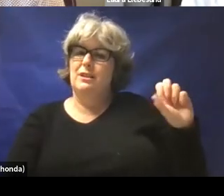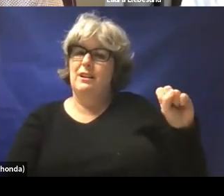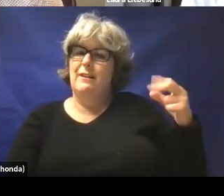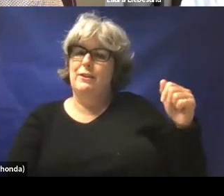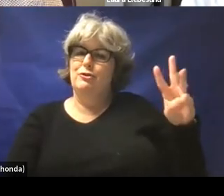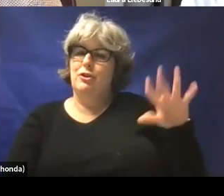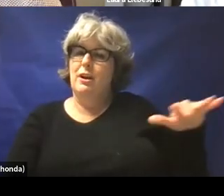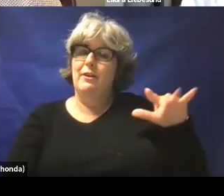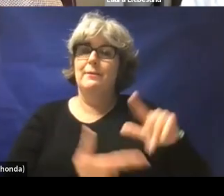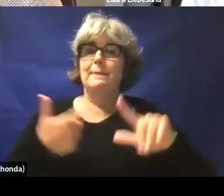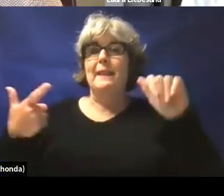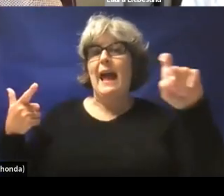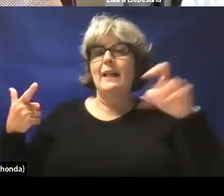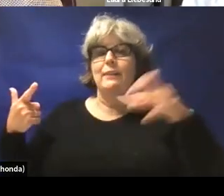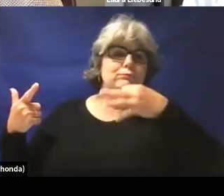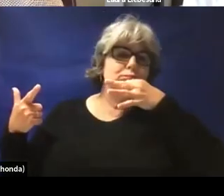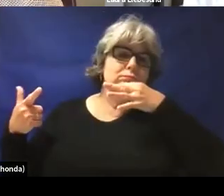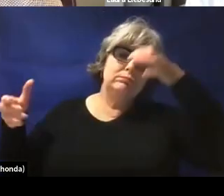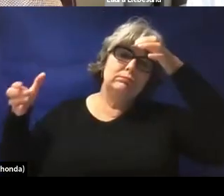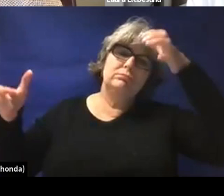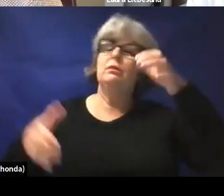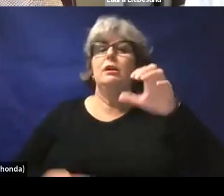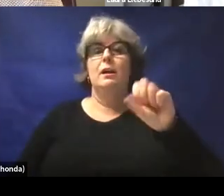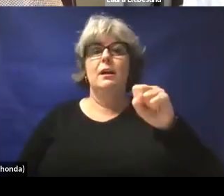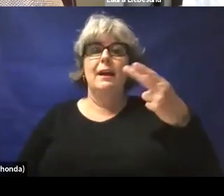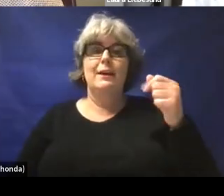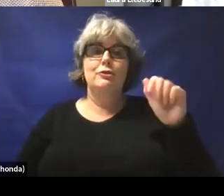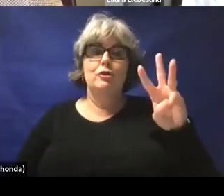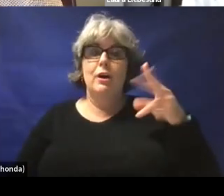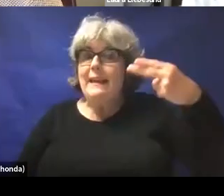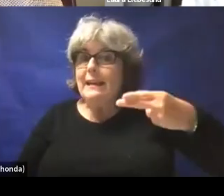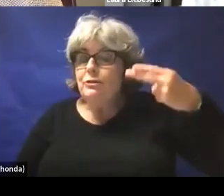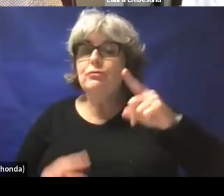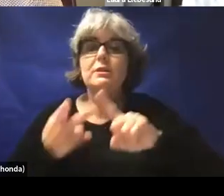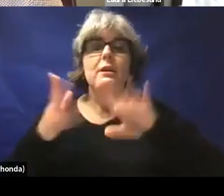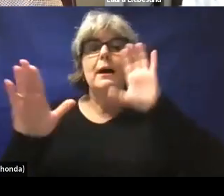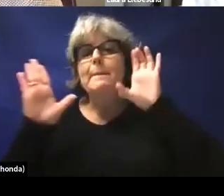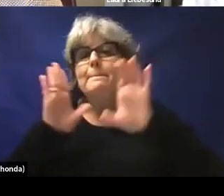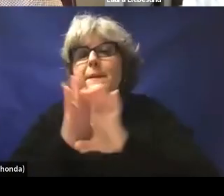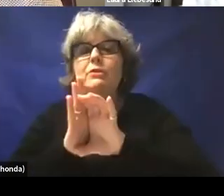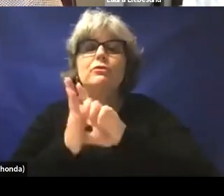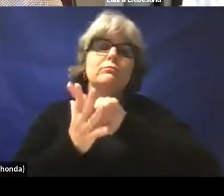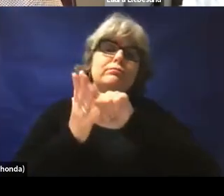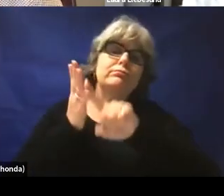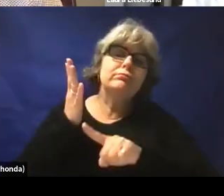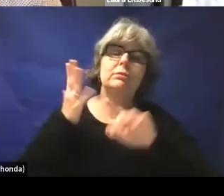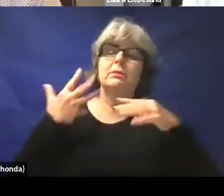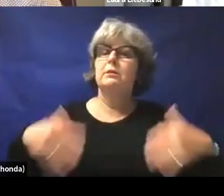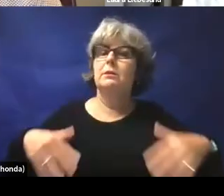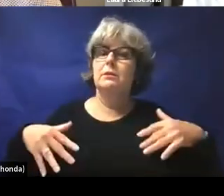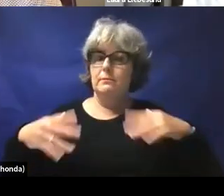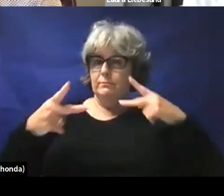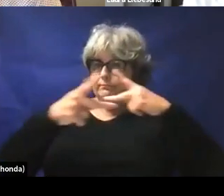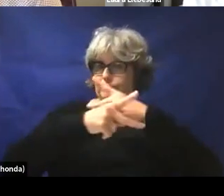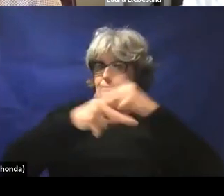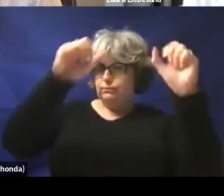Alex is an expert on Shaw history as well, and finding archival photos and images of these bars. And being able to map them out,